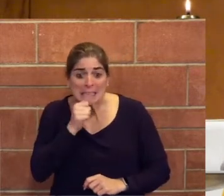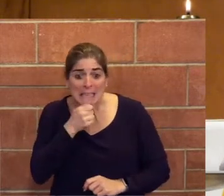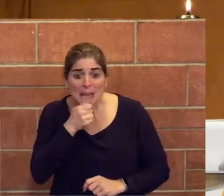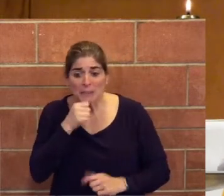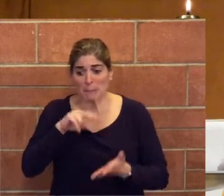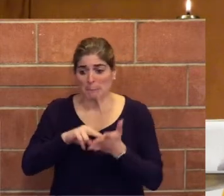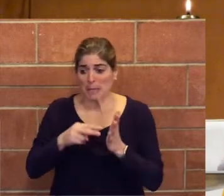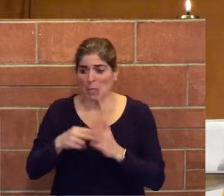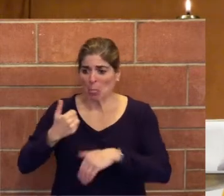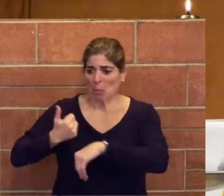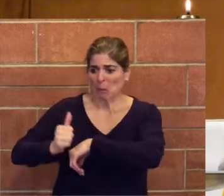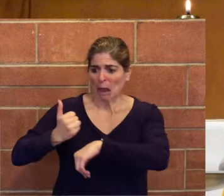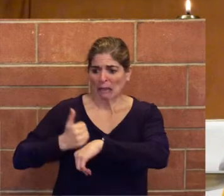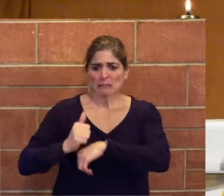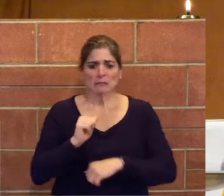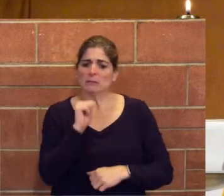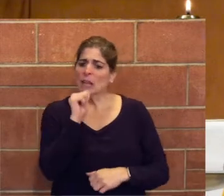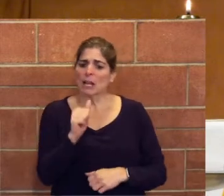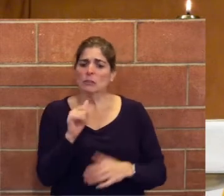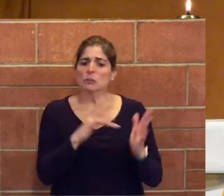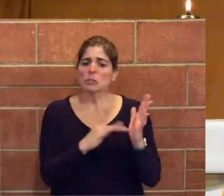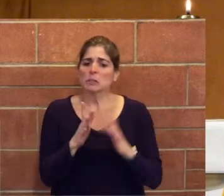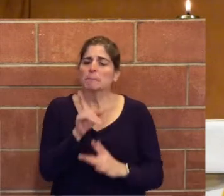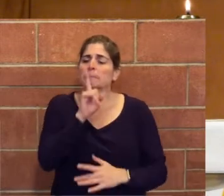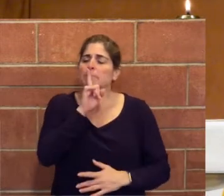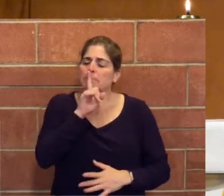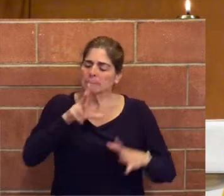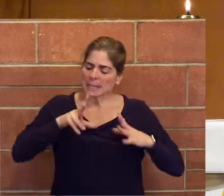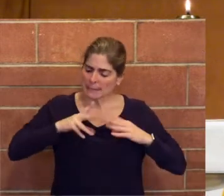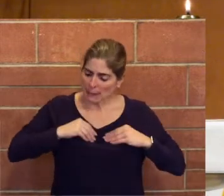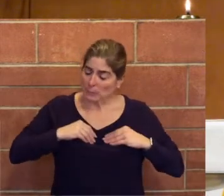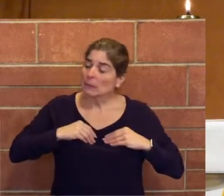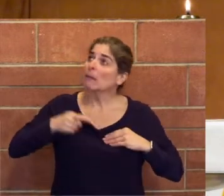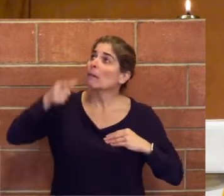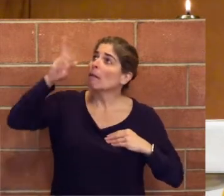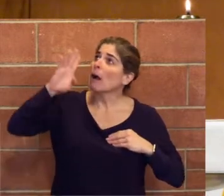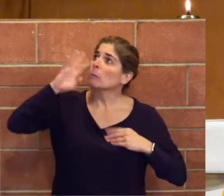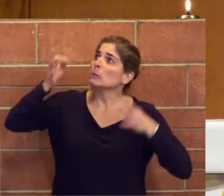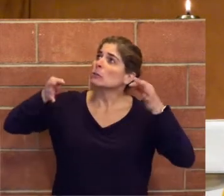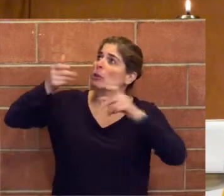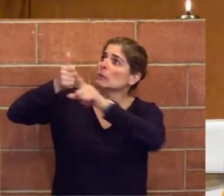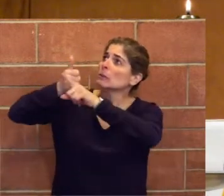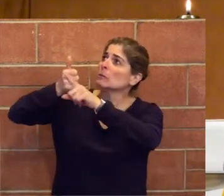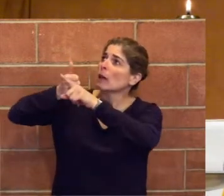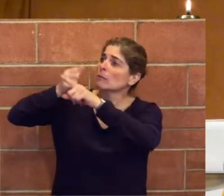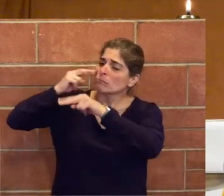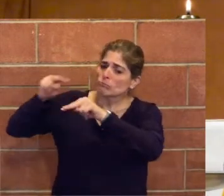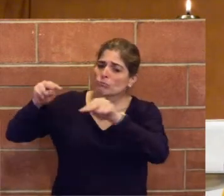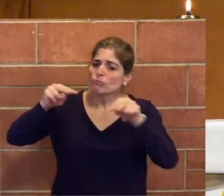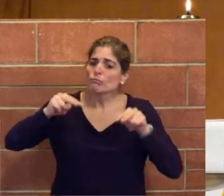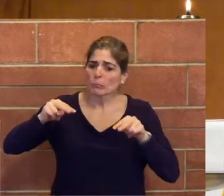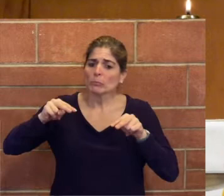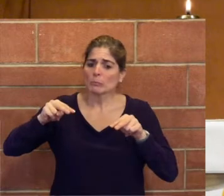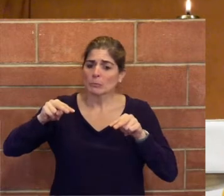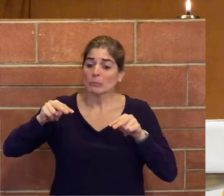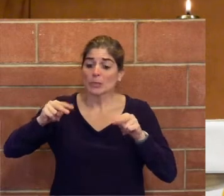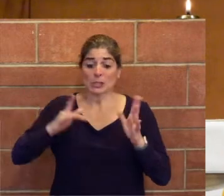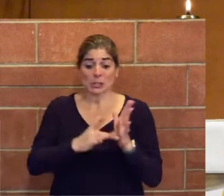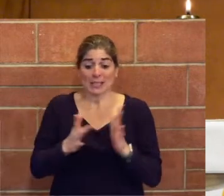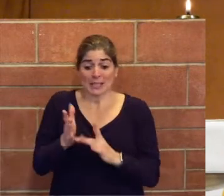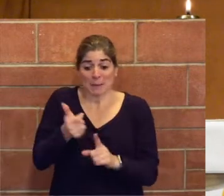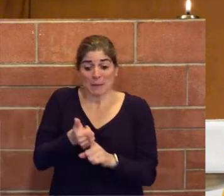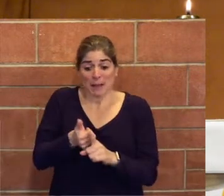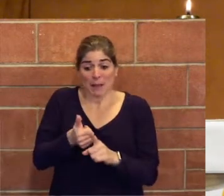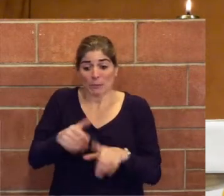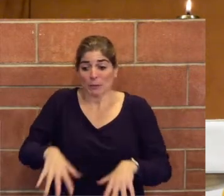but he entrusted himself to the one who judges justly. He himself bore our sins in his body on the cross, so that free